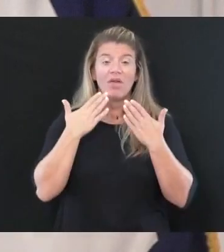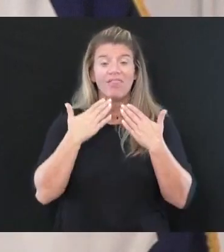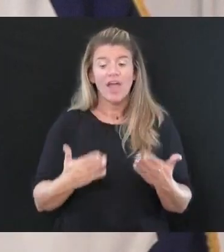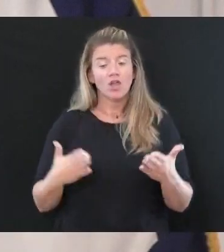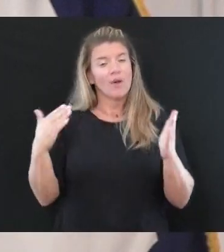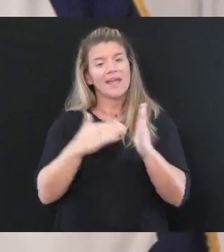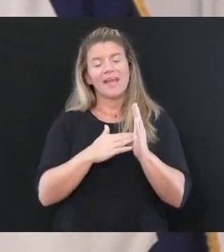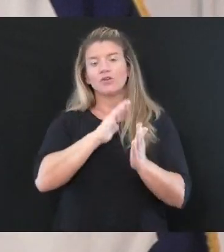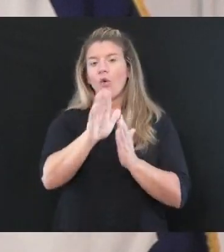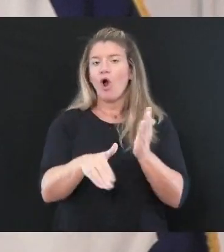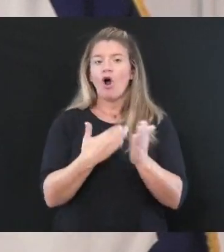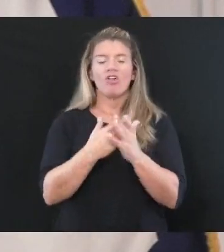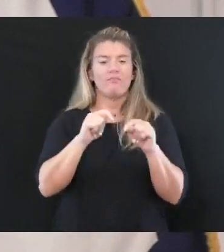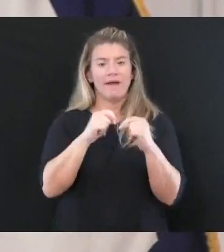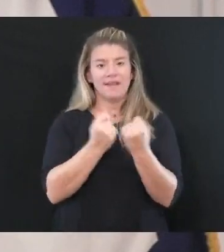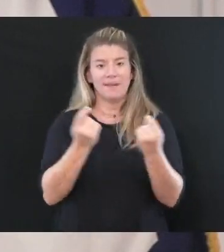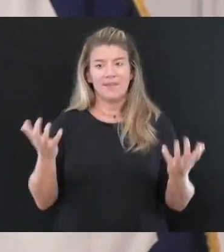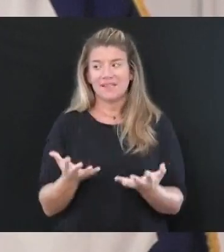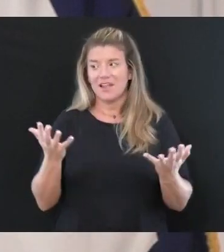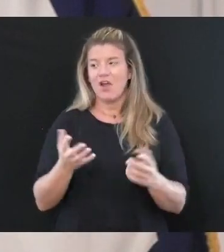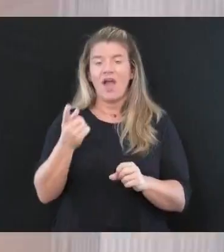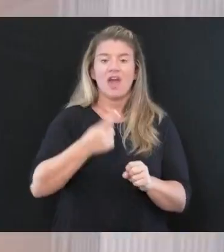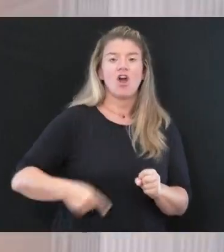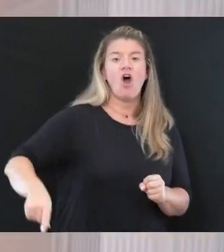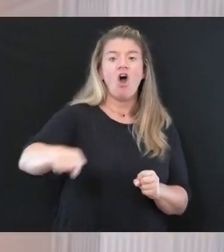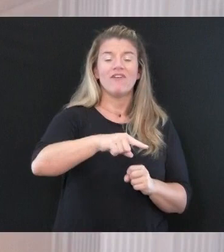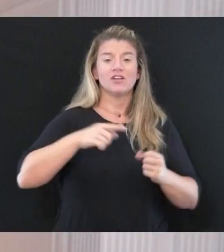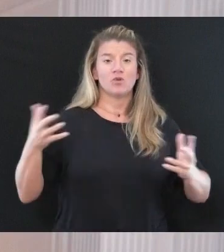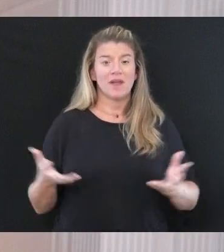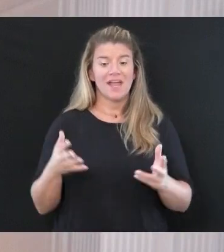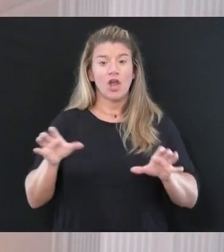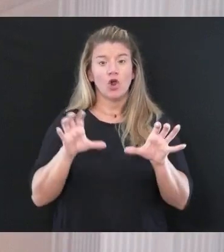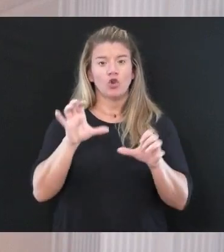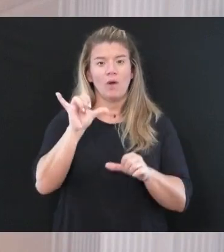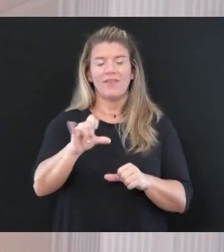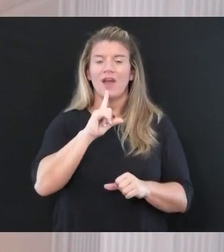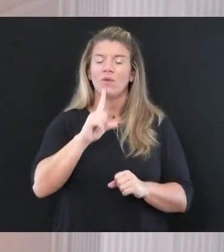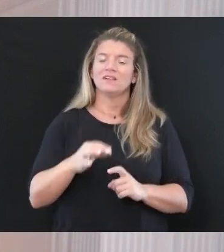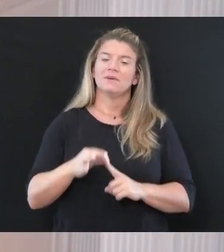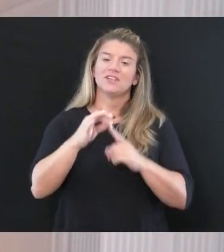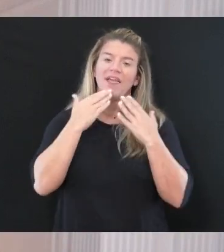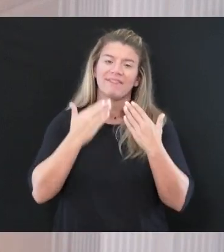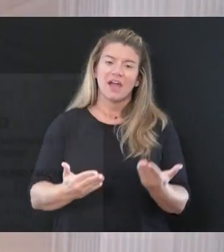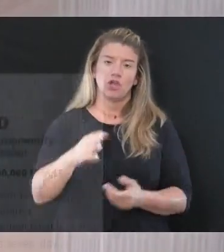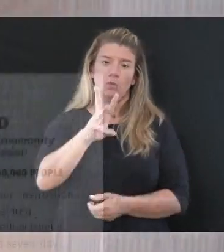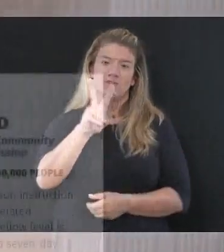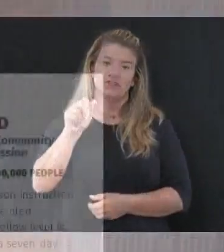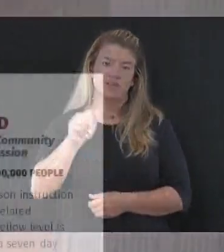everyone here and all those that are out there that are doing it, and especially thank you, West Virginia.